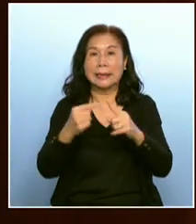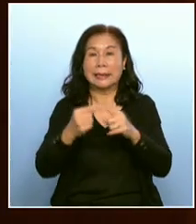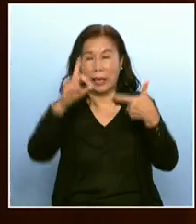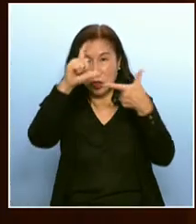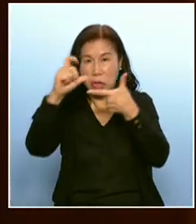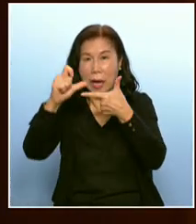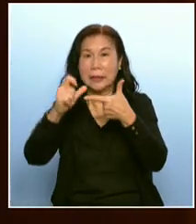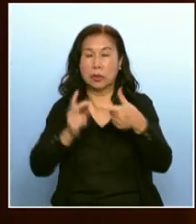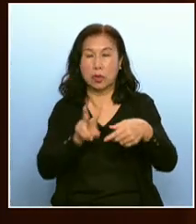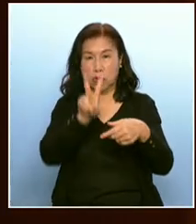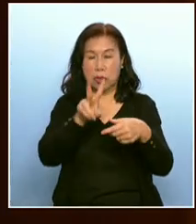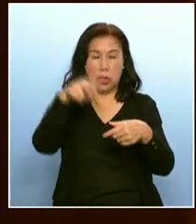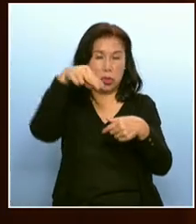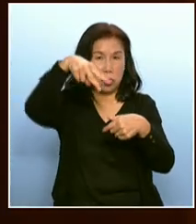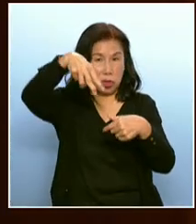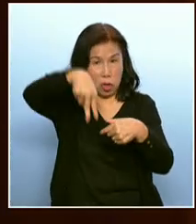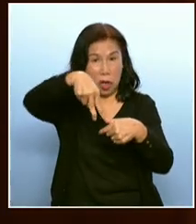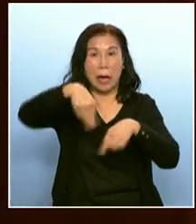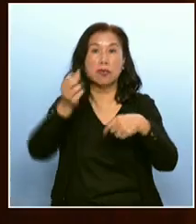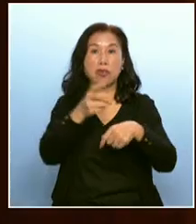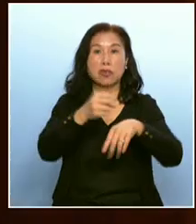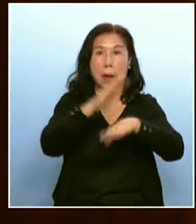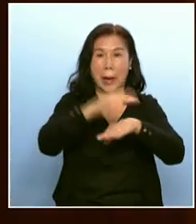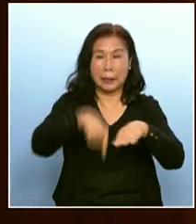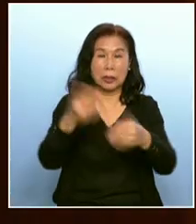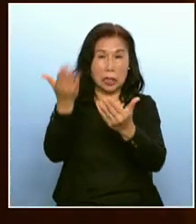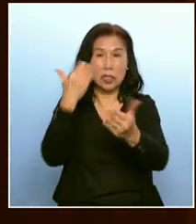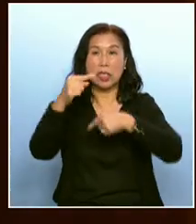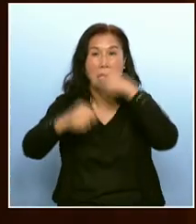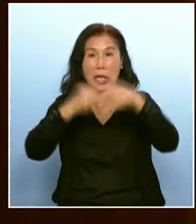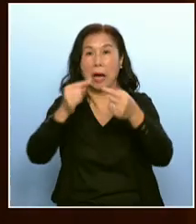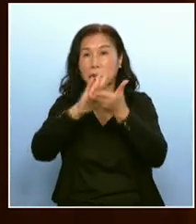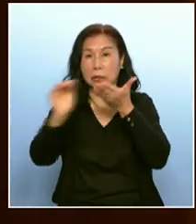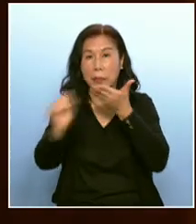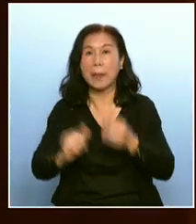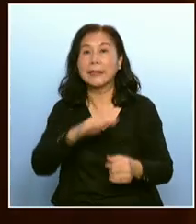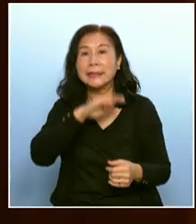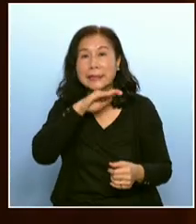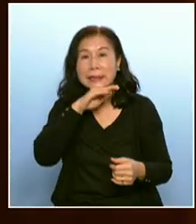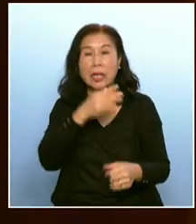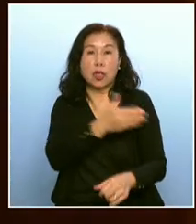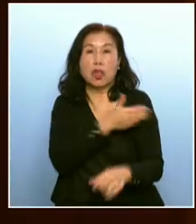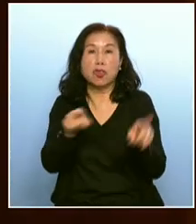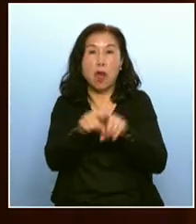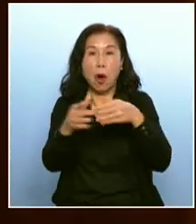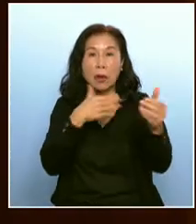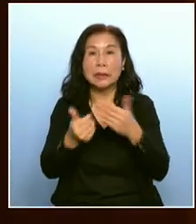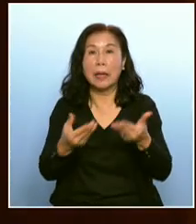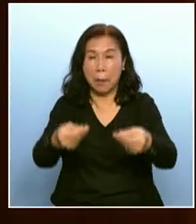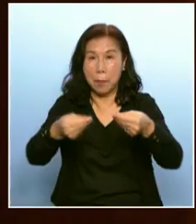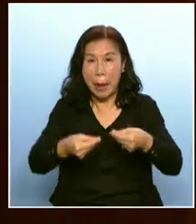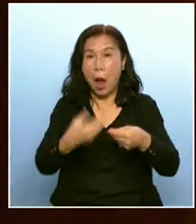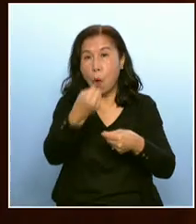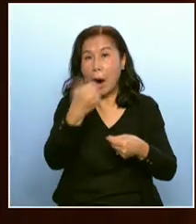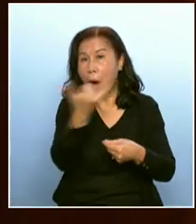that all members of the press have left. The stand for the cameras can be left